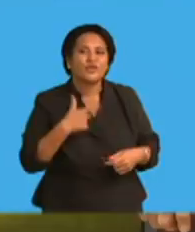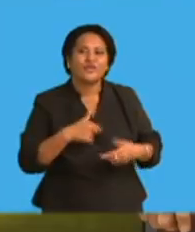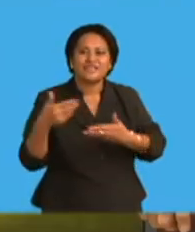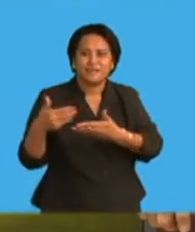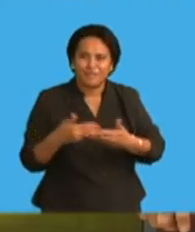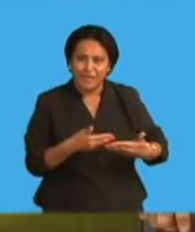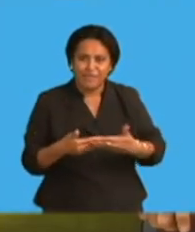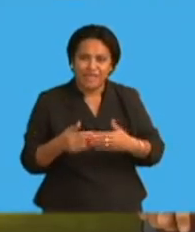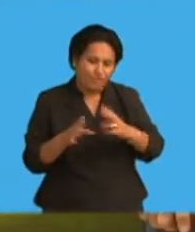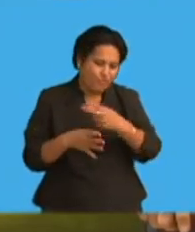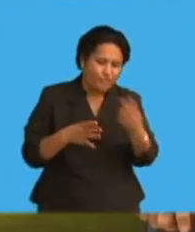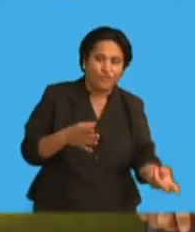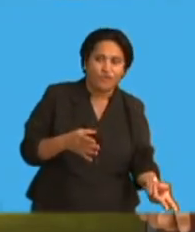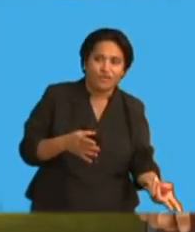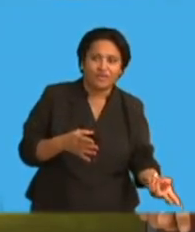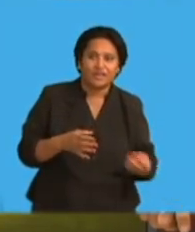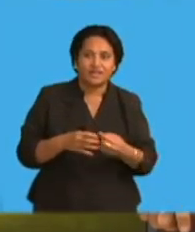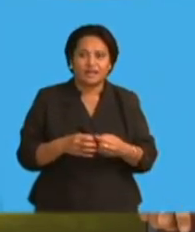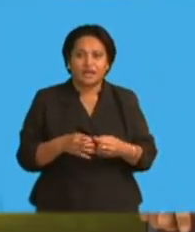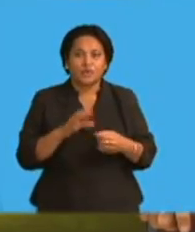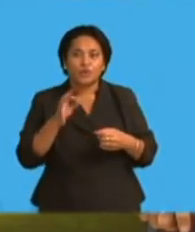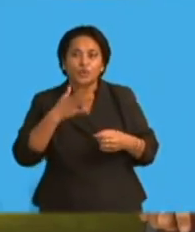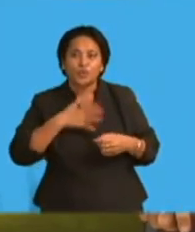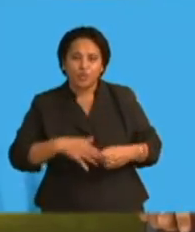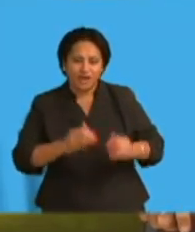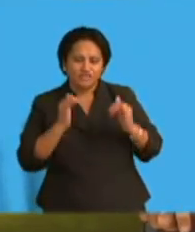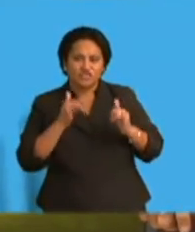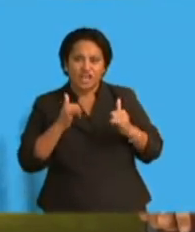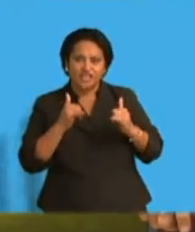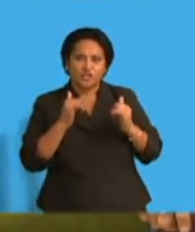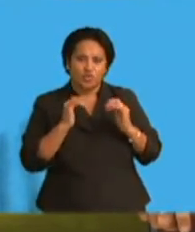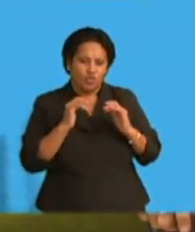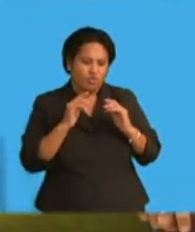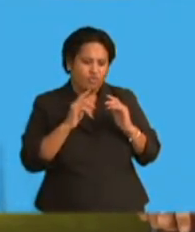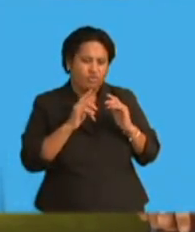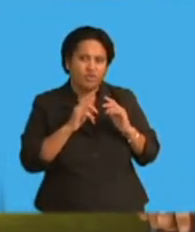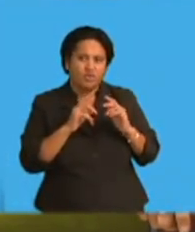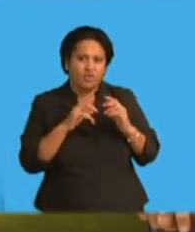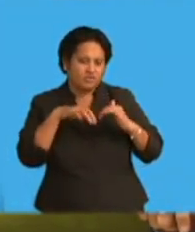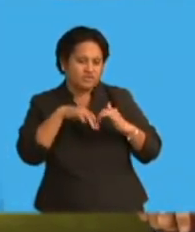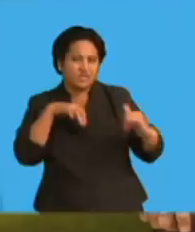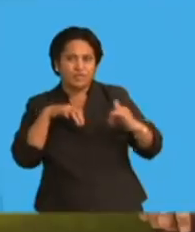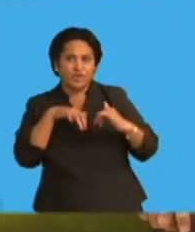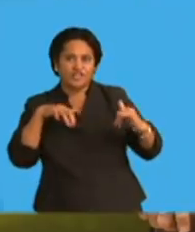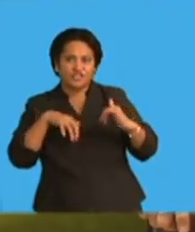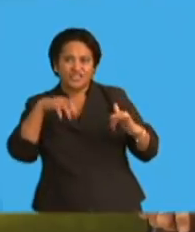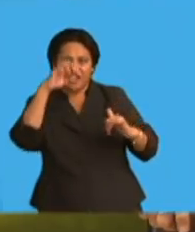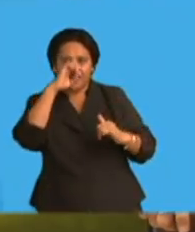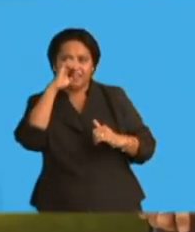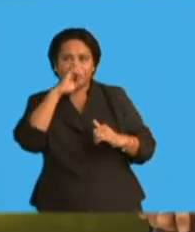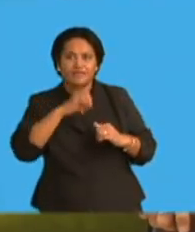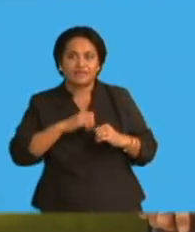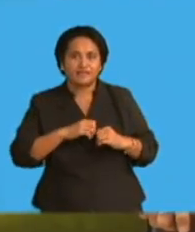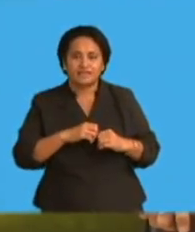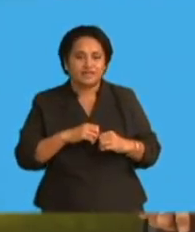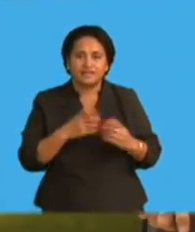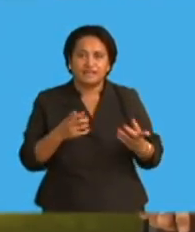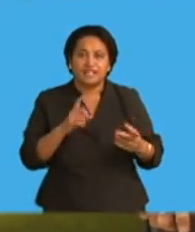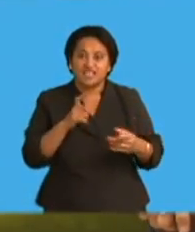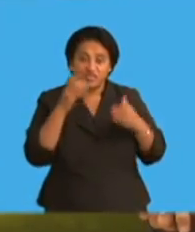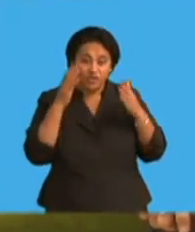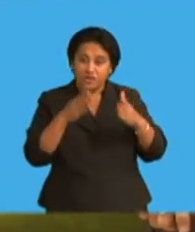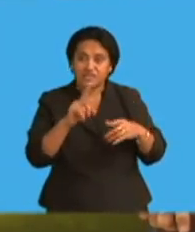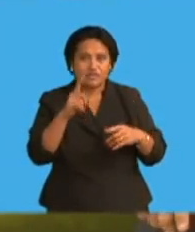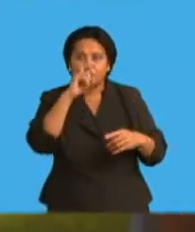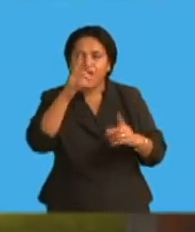we ingrain stereotyping, ethnic profiling, ethnic thinking, we want progress. Not just at the